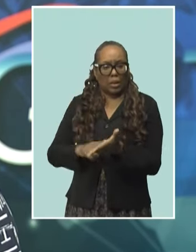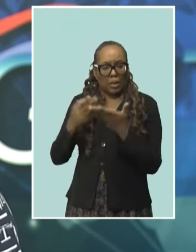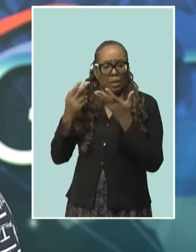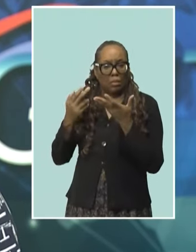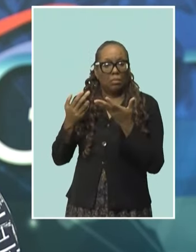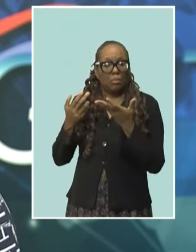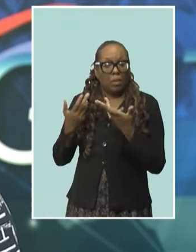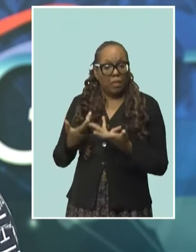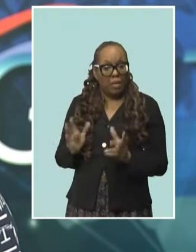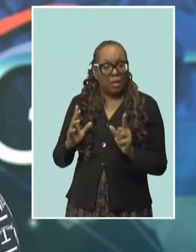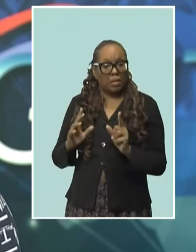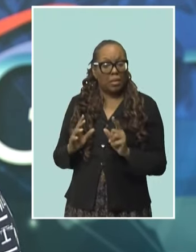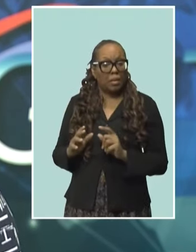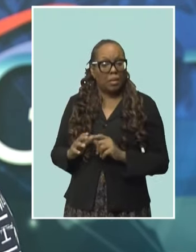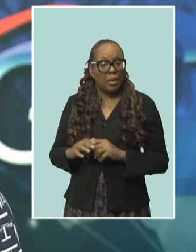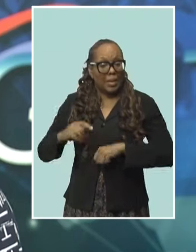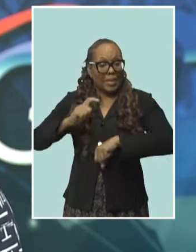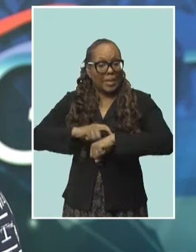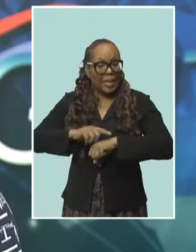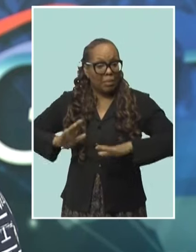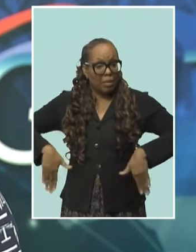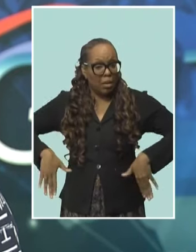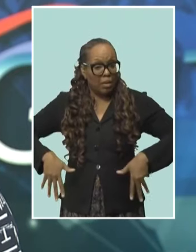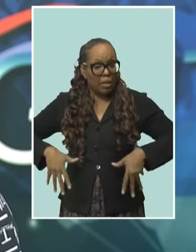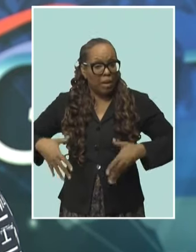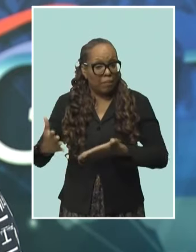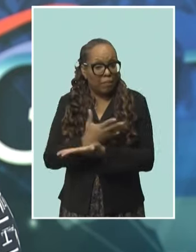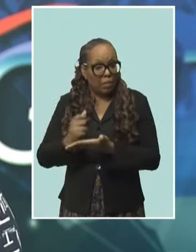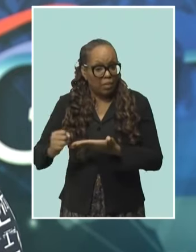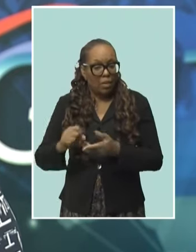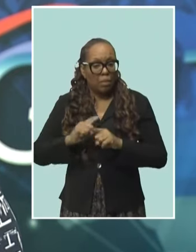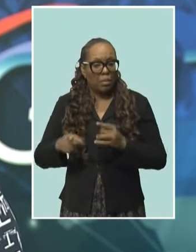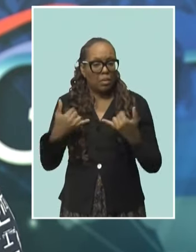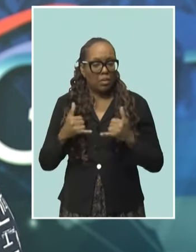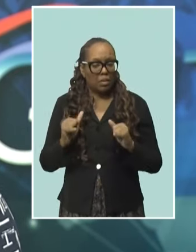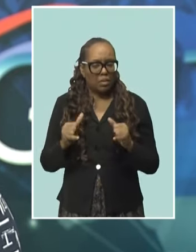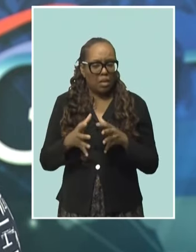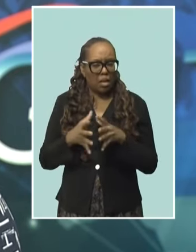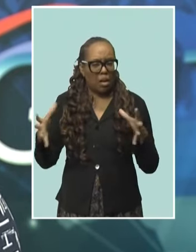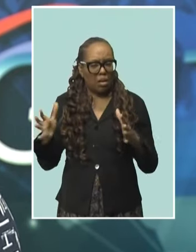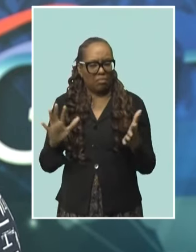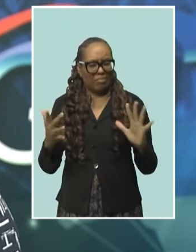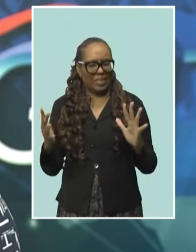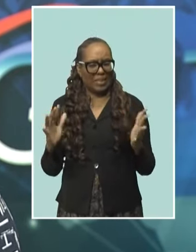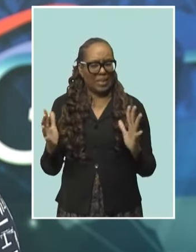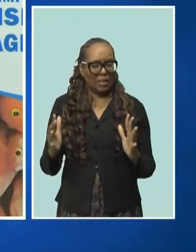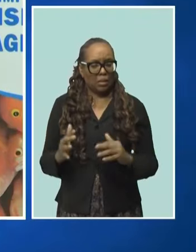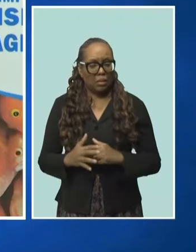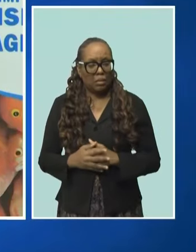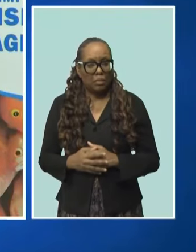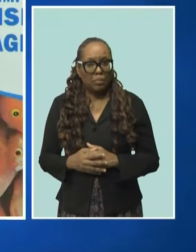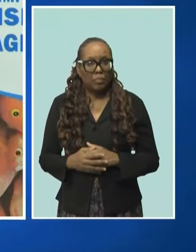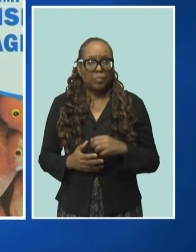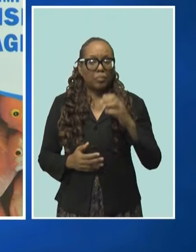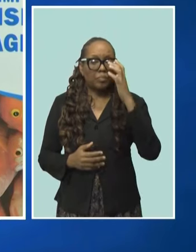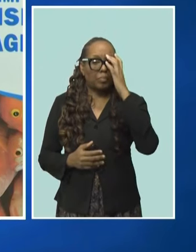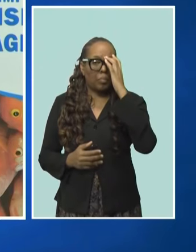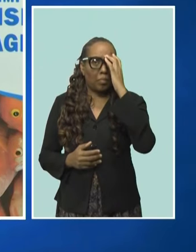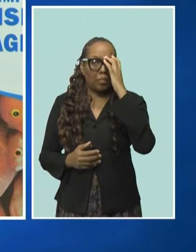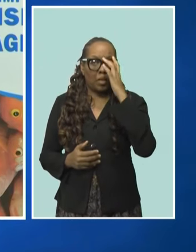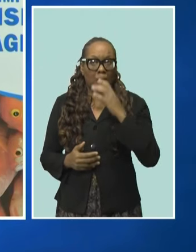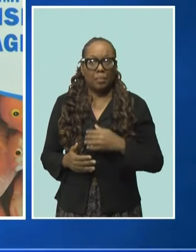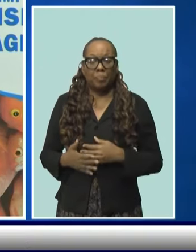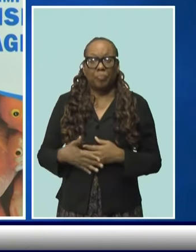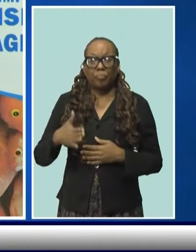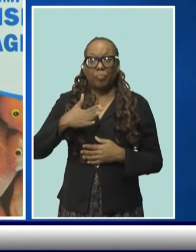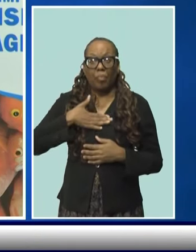expired and progress has been made, there's still too much uncertainty in the sector. Member countries must, in my